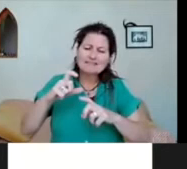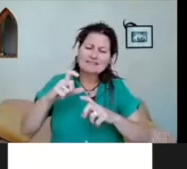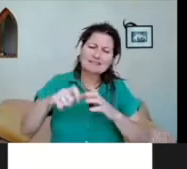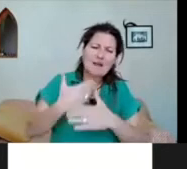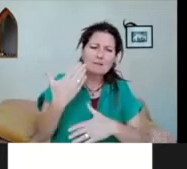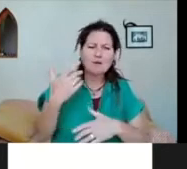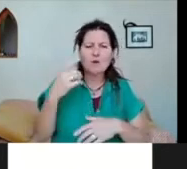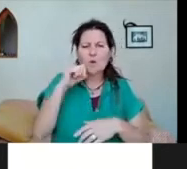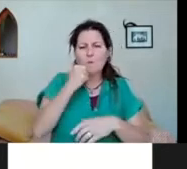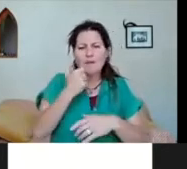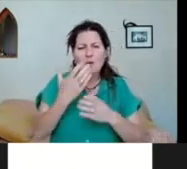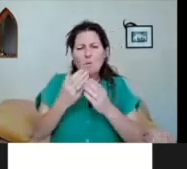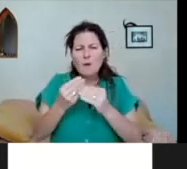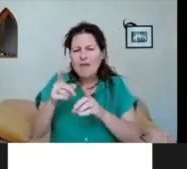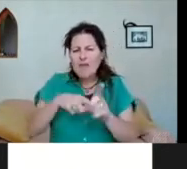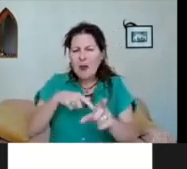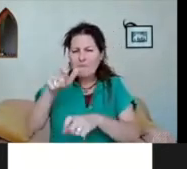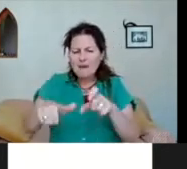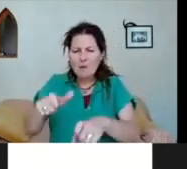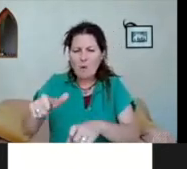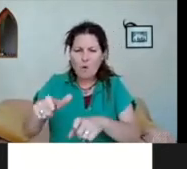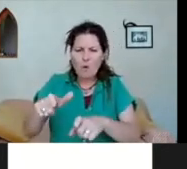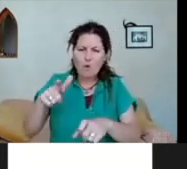people, honing a